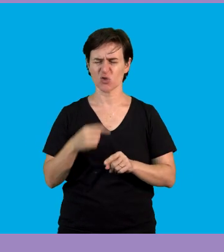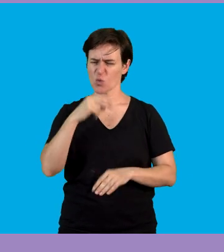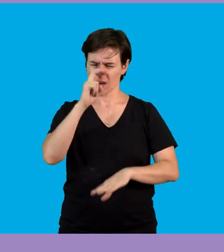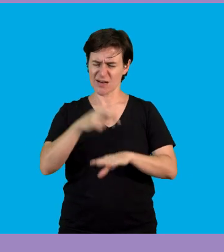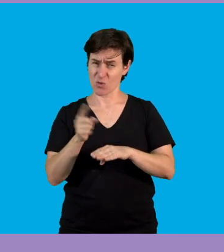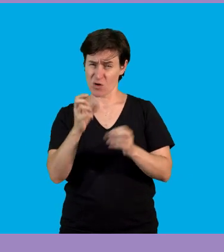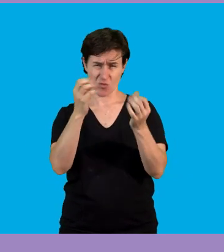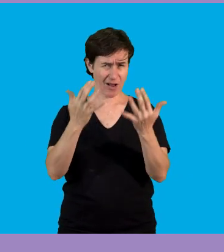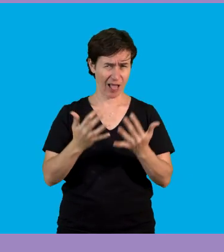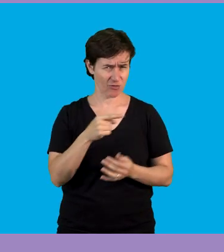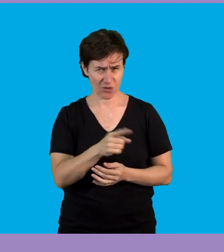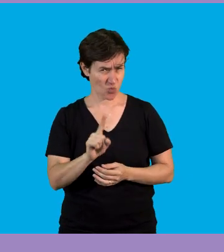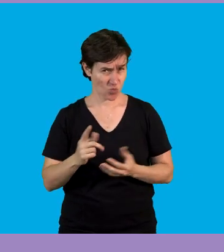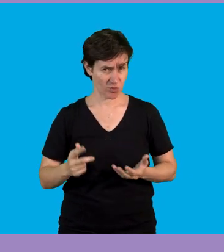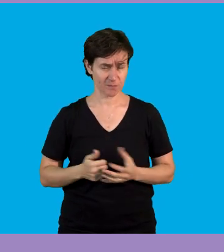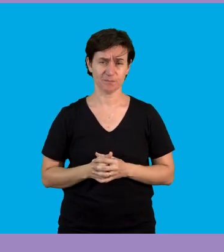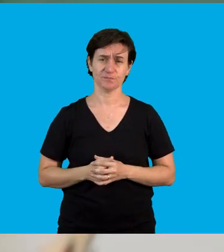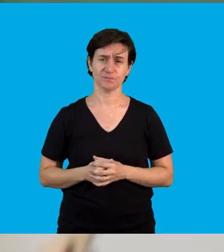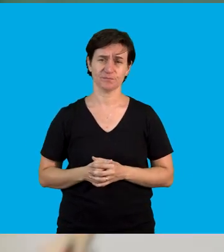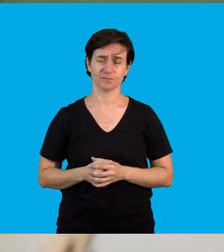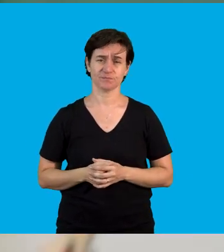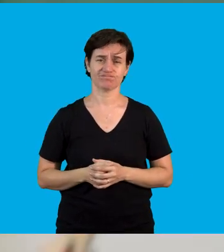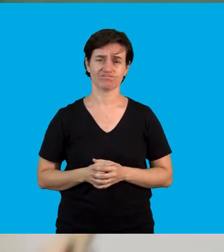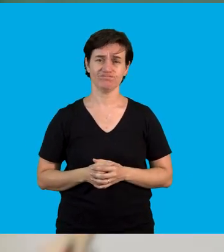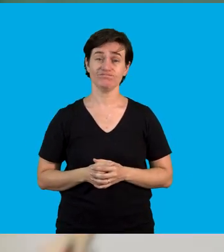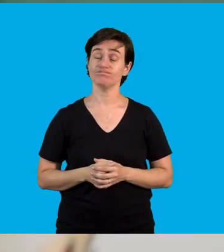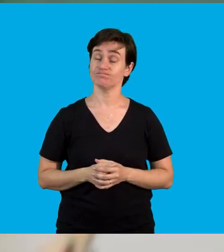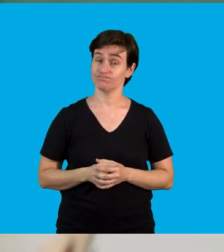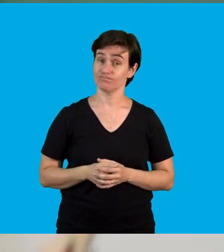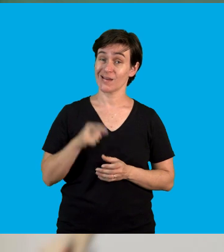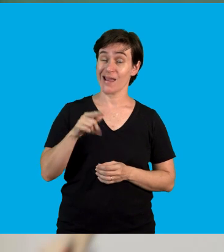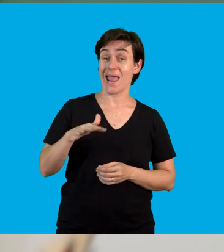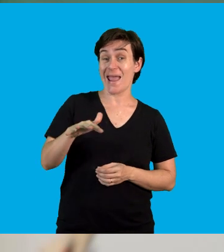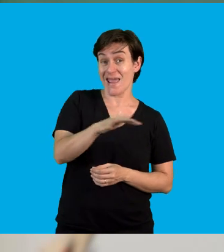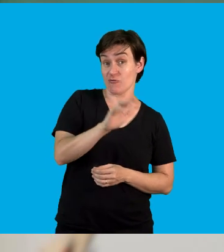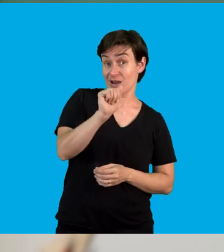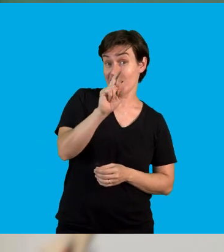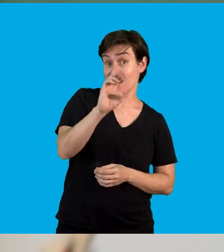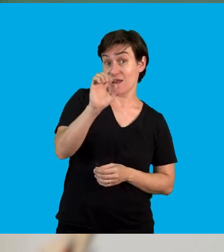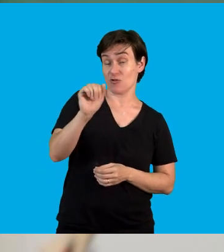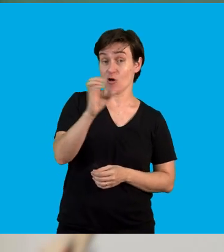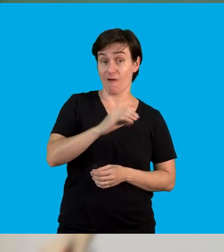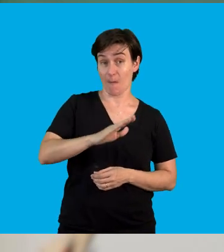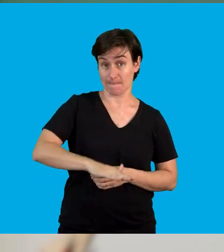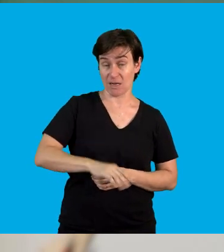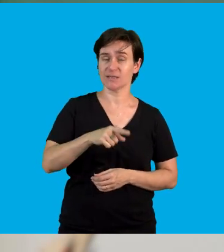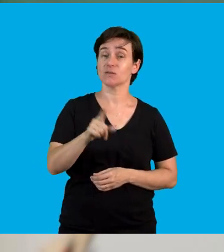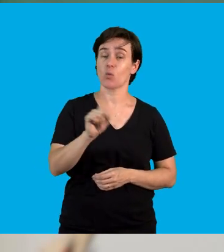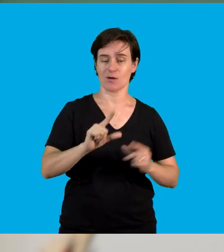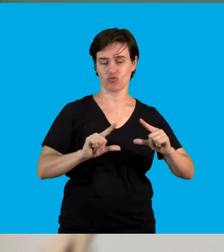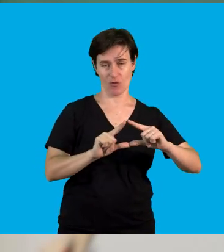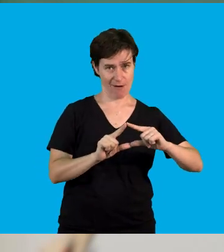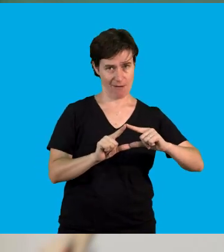of this object? We are, of course, going to need the the area of the base, which in this case is